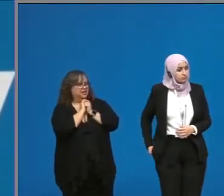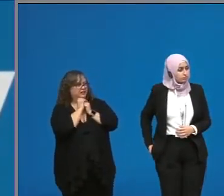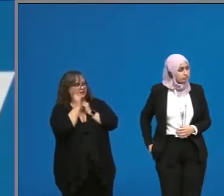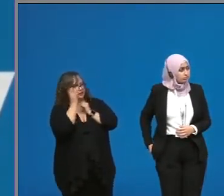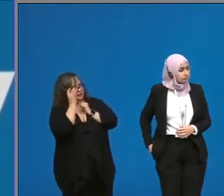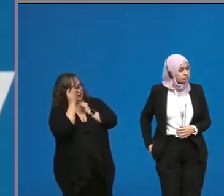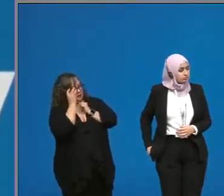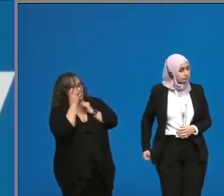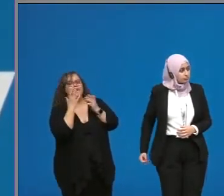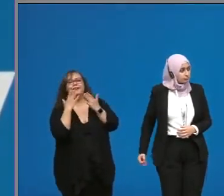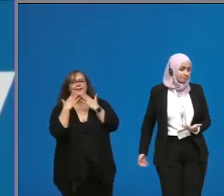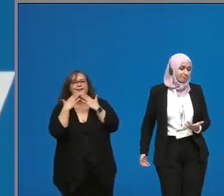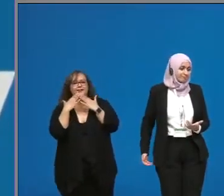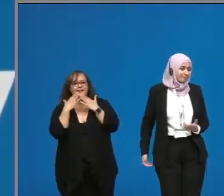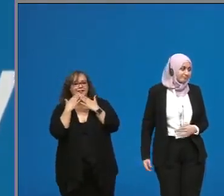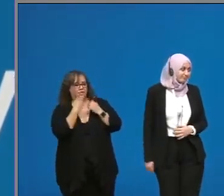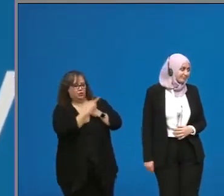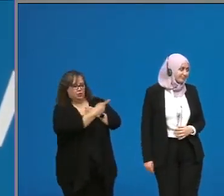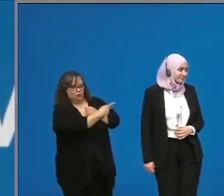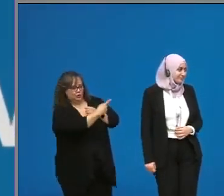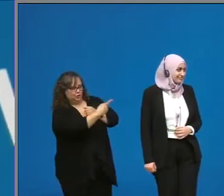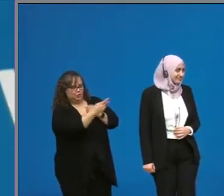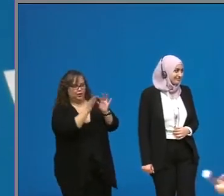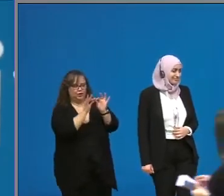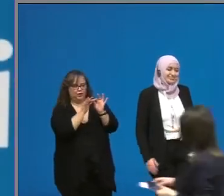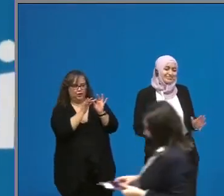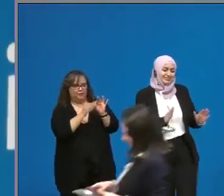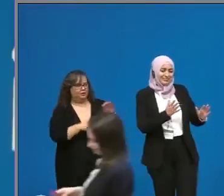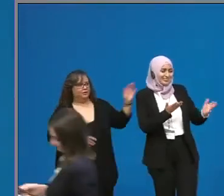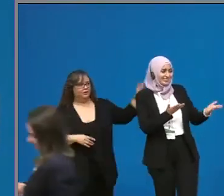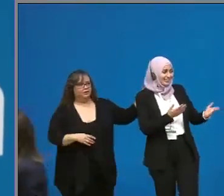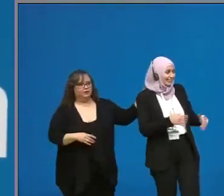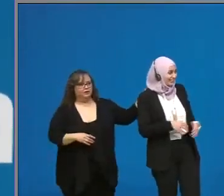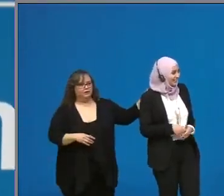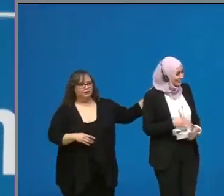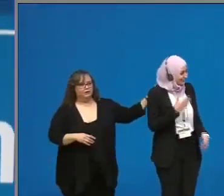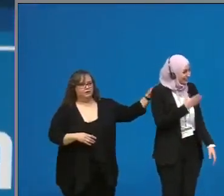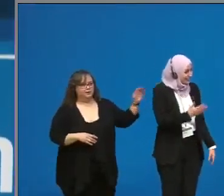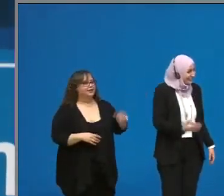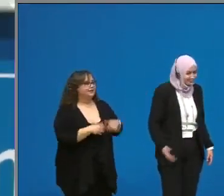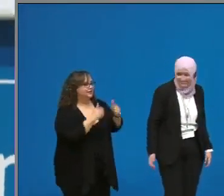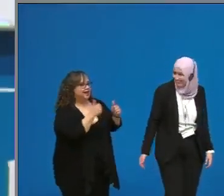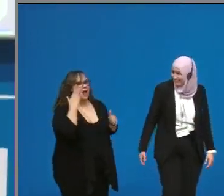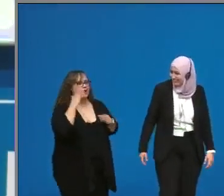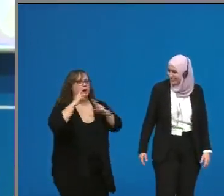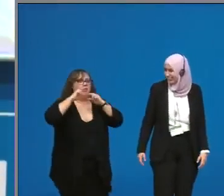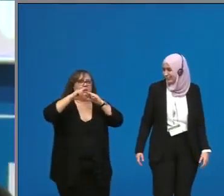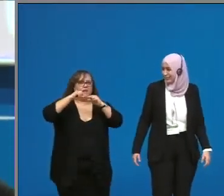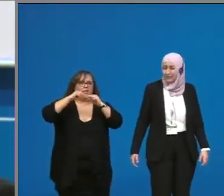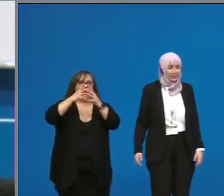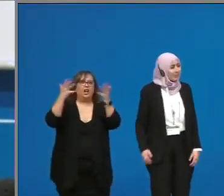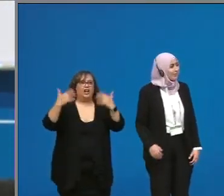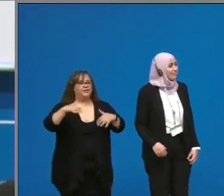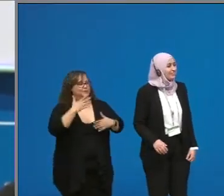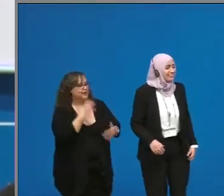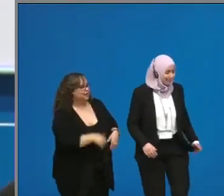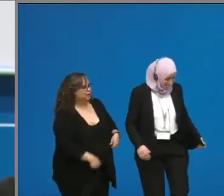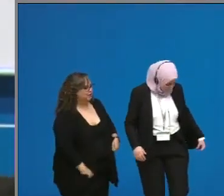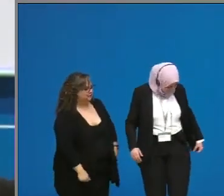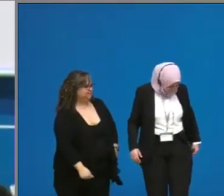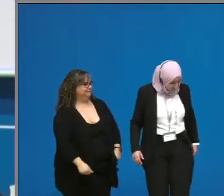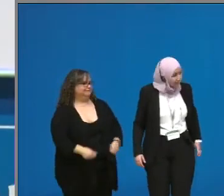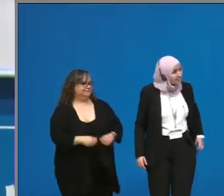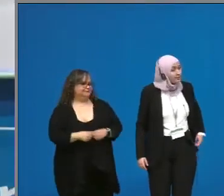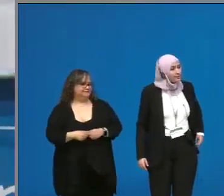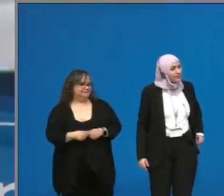By the way, thank you so much for interpreting. I know I talk too much. Yes. This must be very Thank tiring. you. Thank you so much.